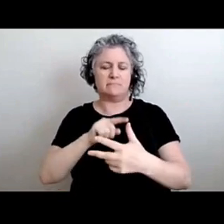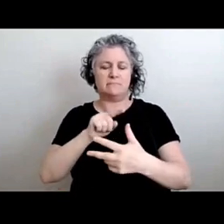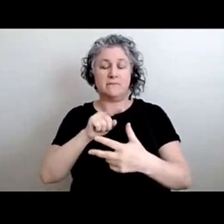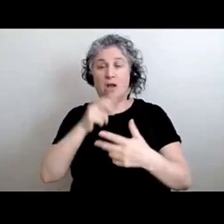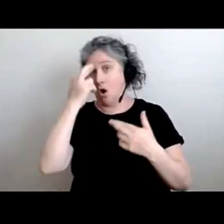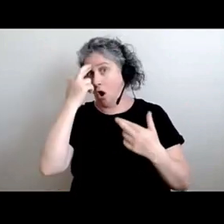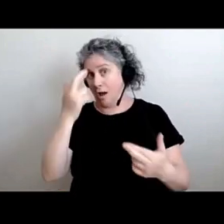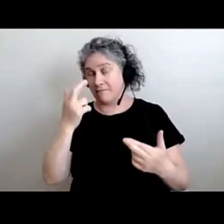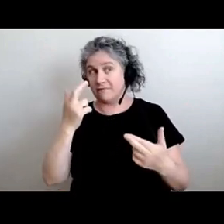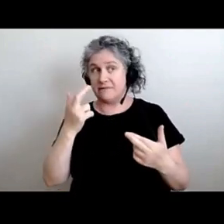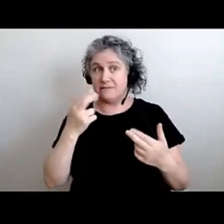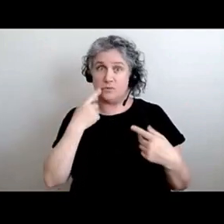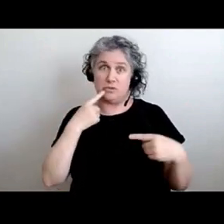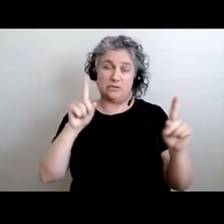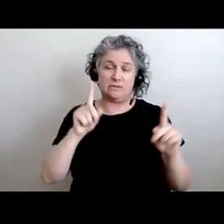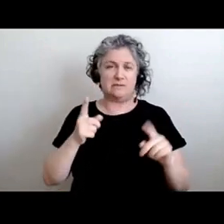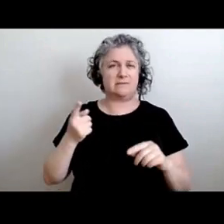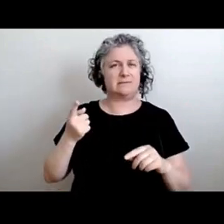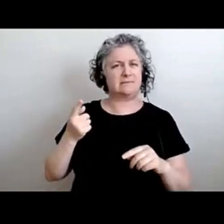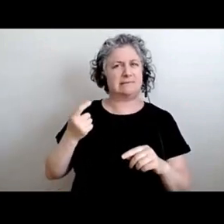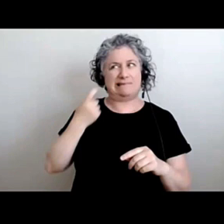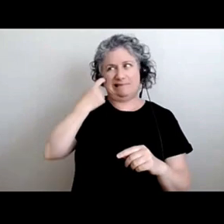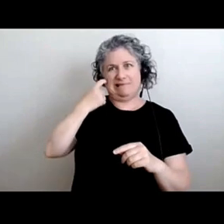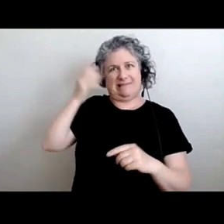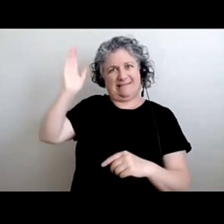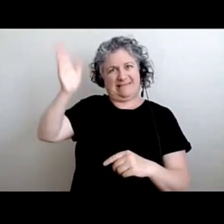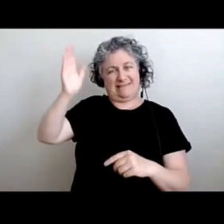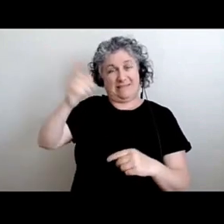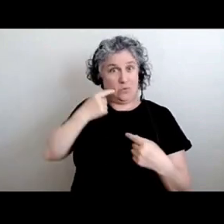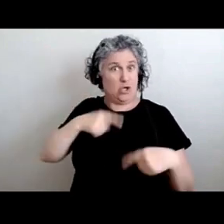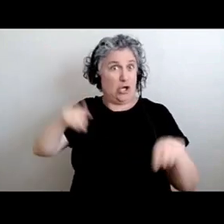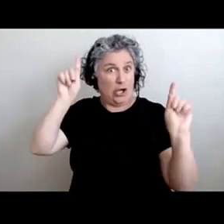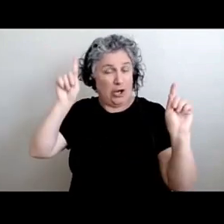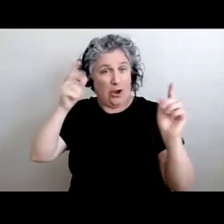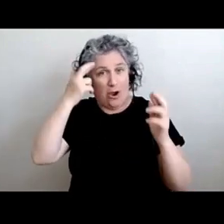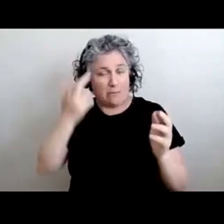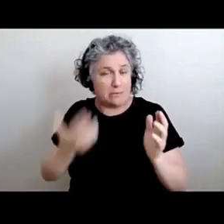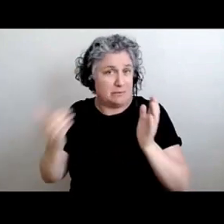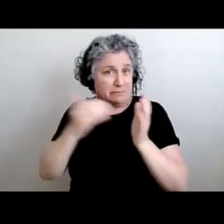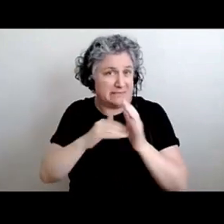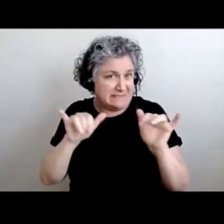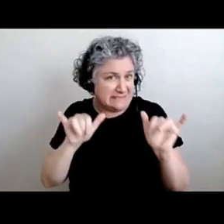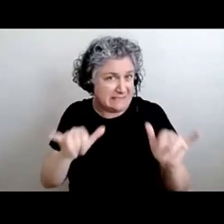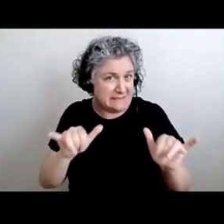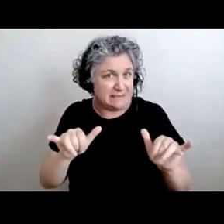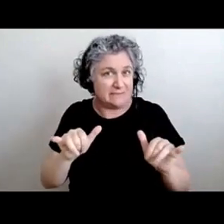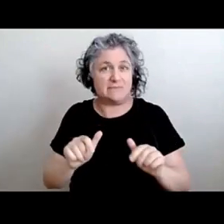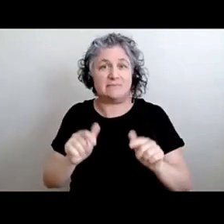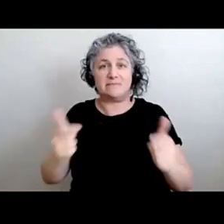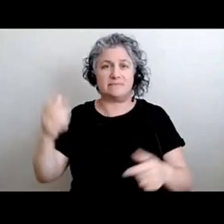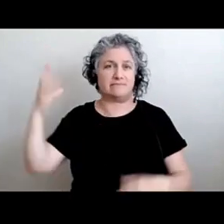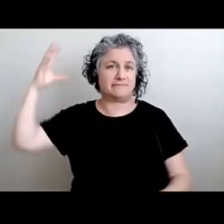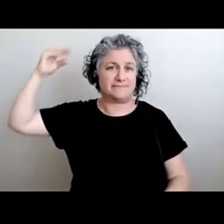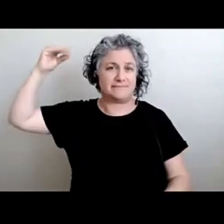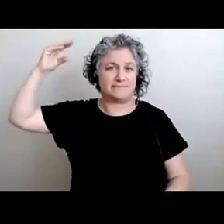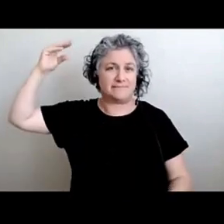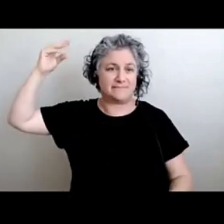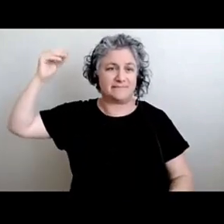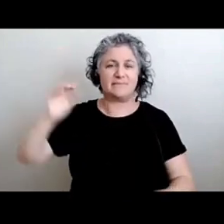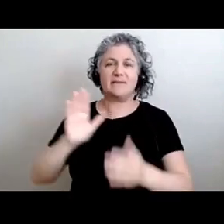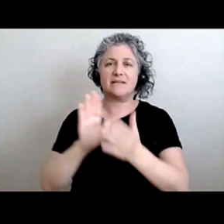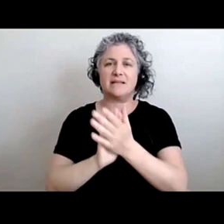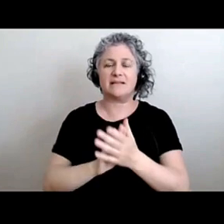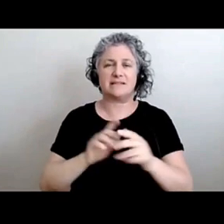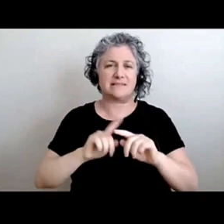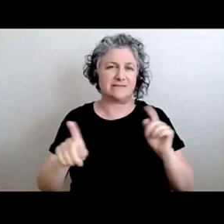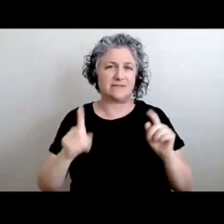it last time in our showcase, worked pretty well. So hopefully we are able to repeat the same process with you, and we are asking you different questions.